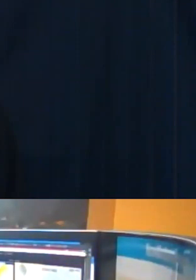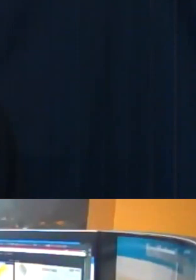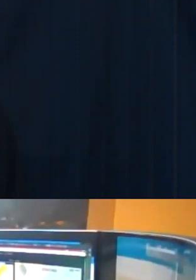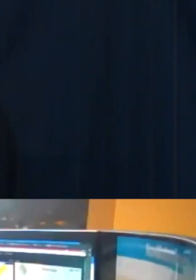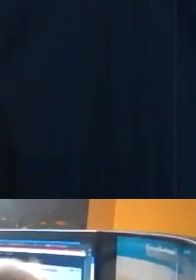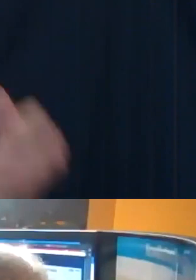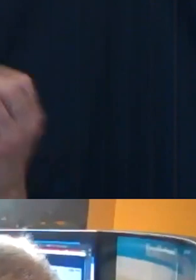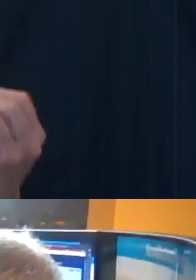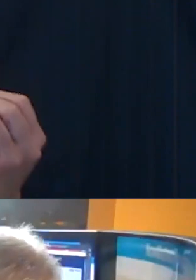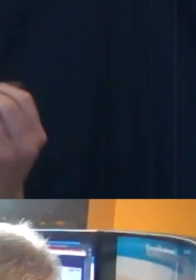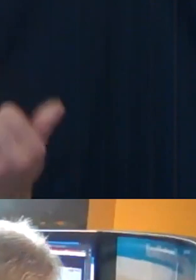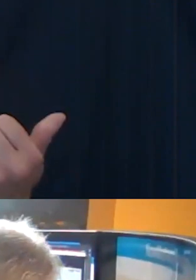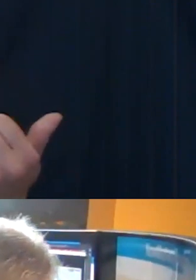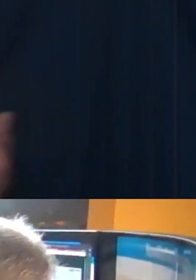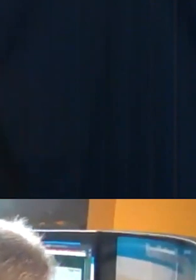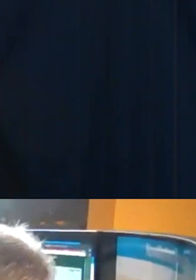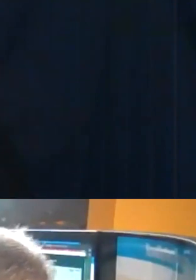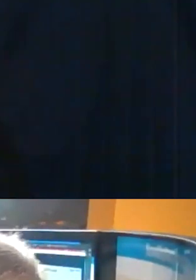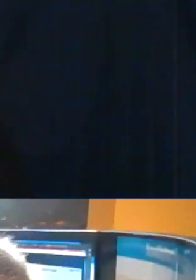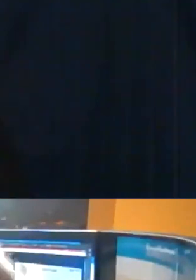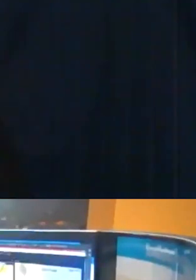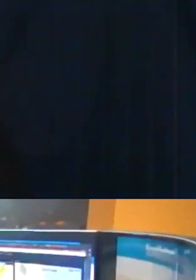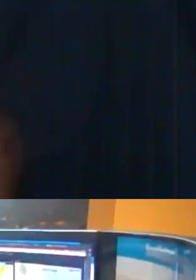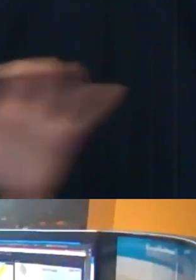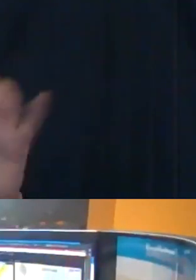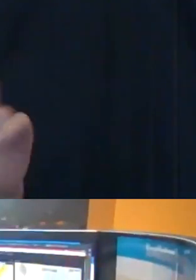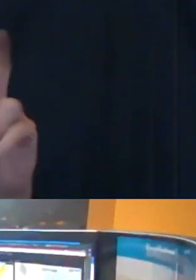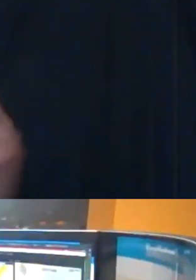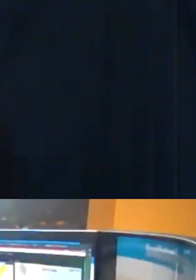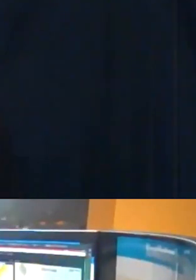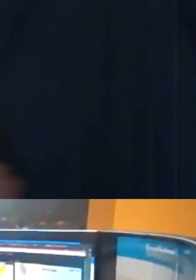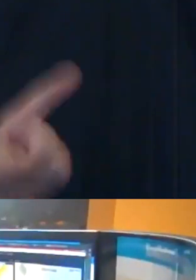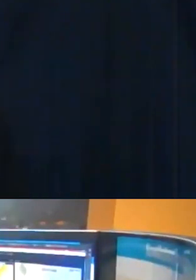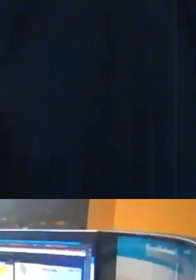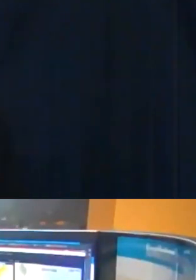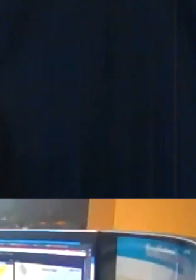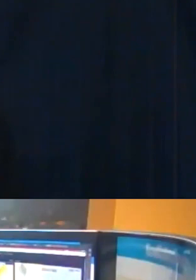So now we know what it's like to do this live with everybody at the same time.